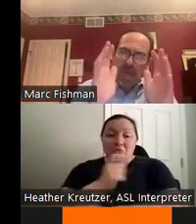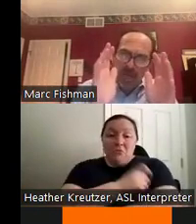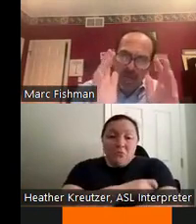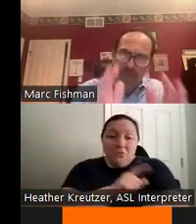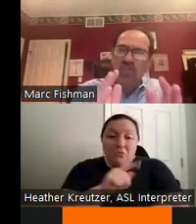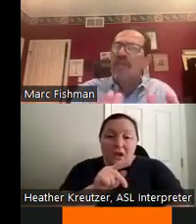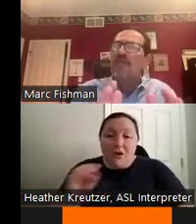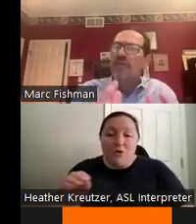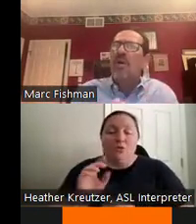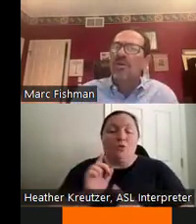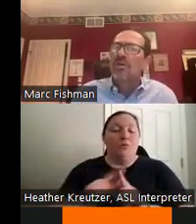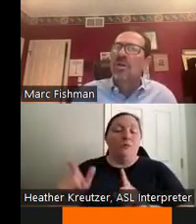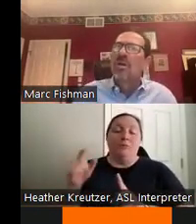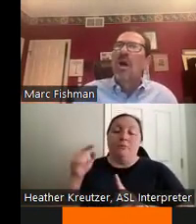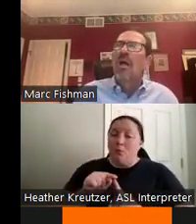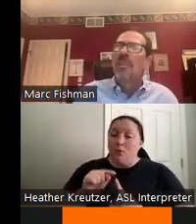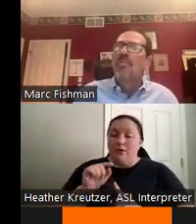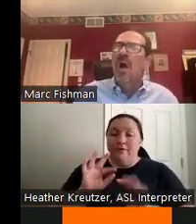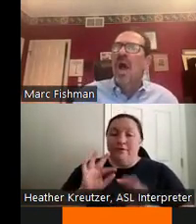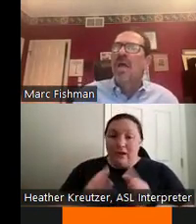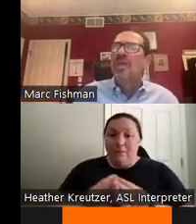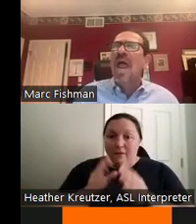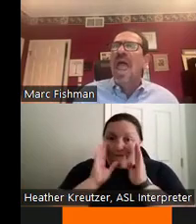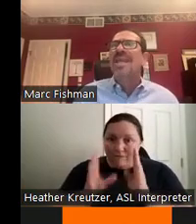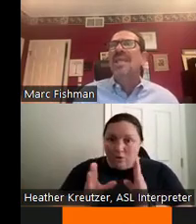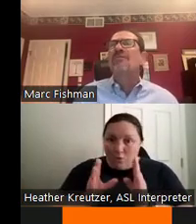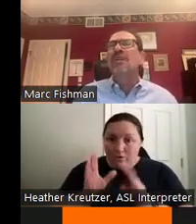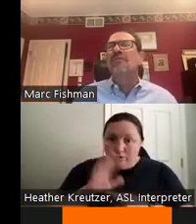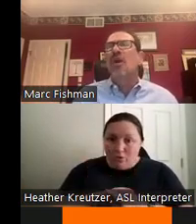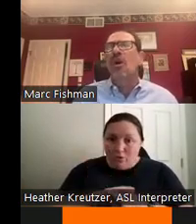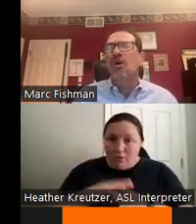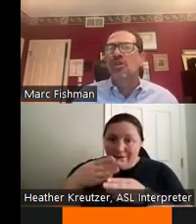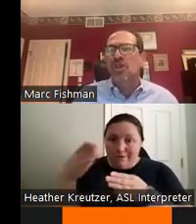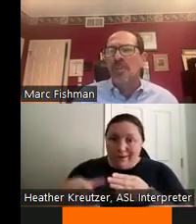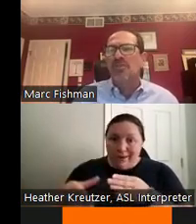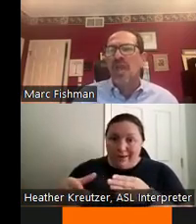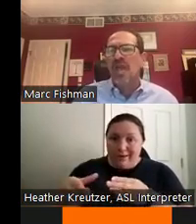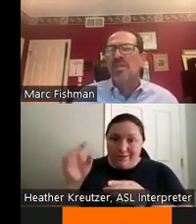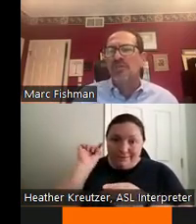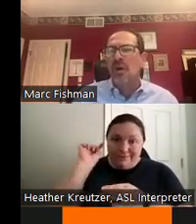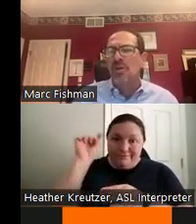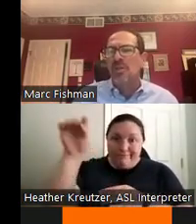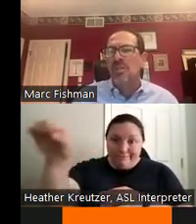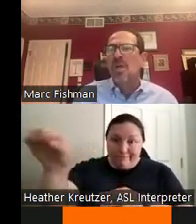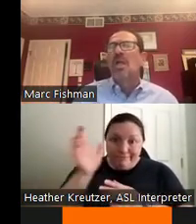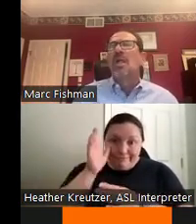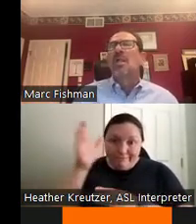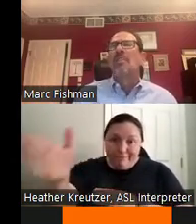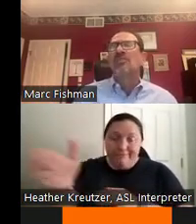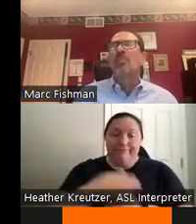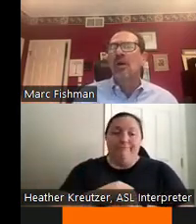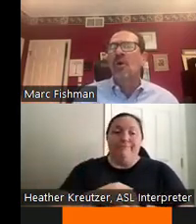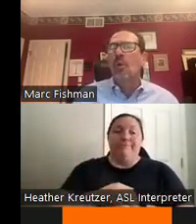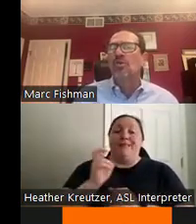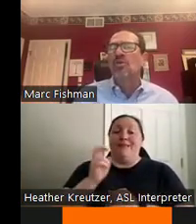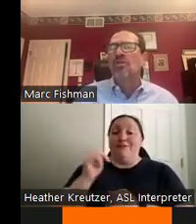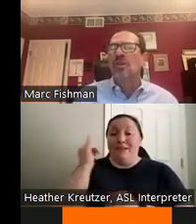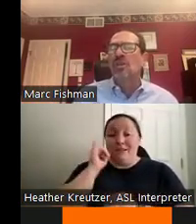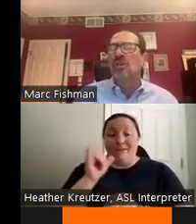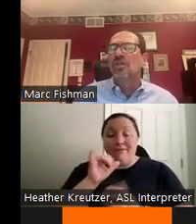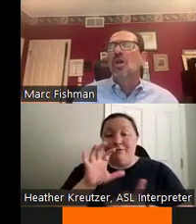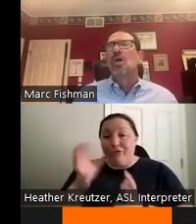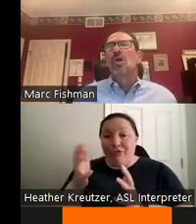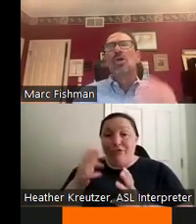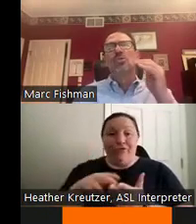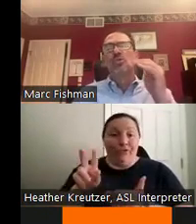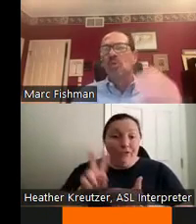but let's stay focused on the prize. And even if there are slips and difficulties, that's part of the course of